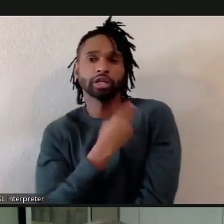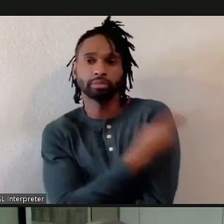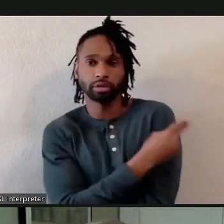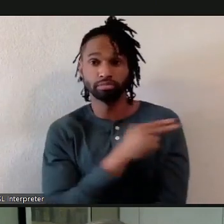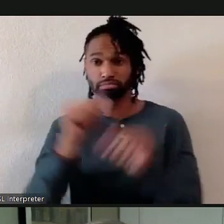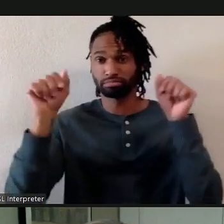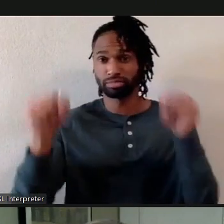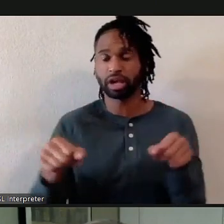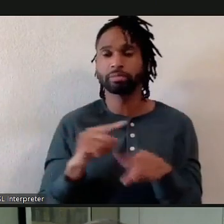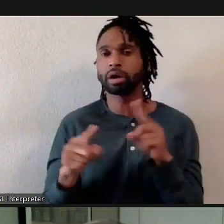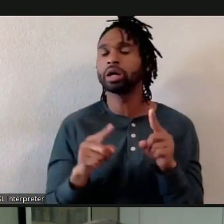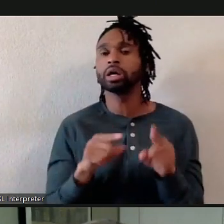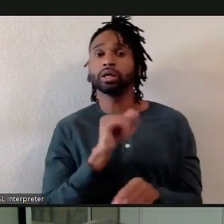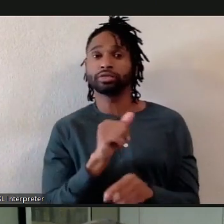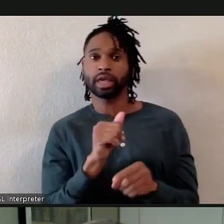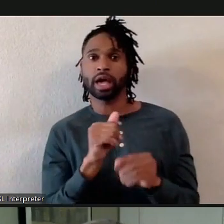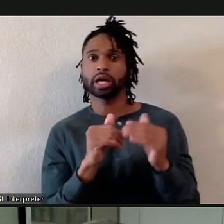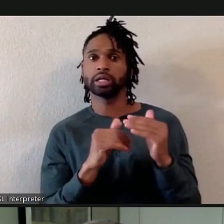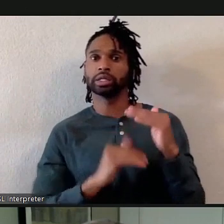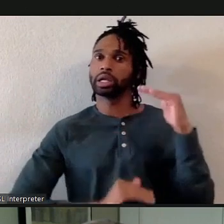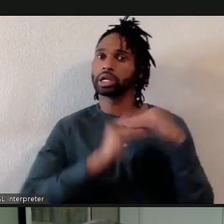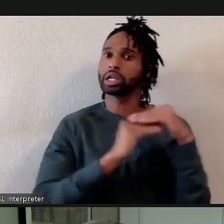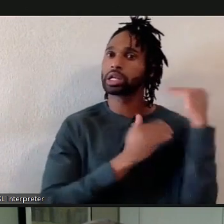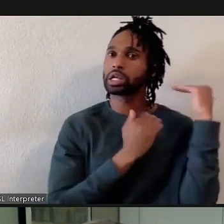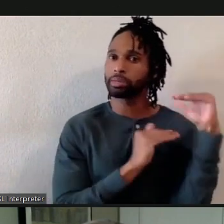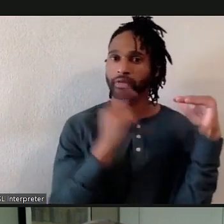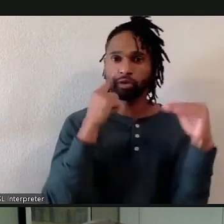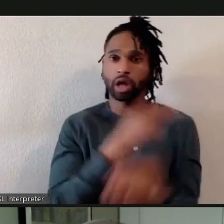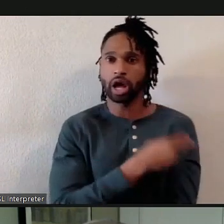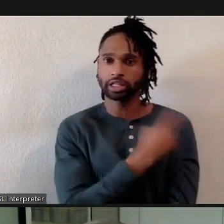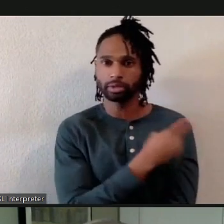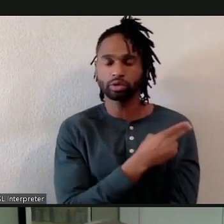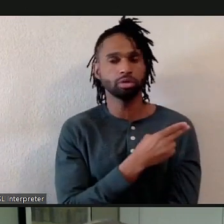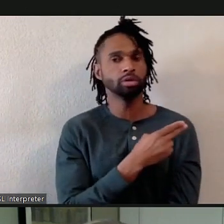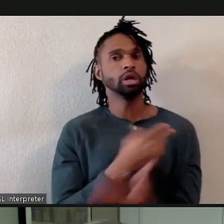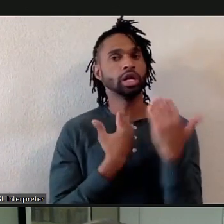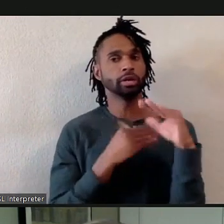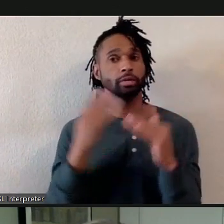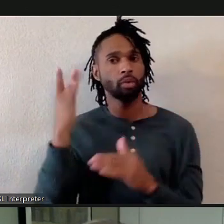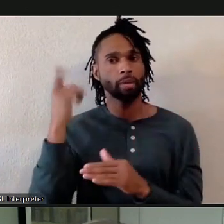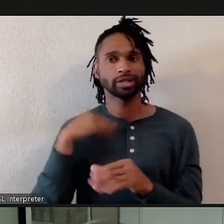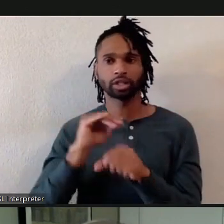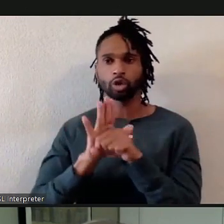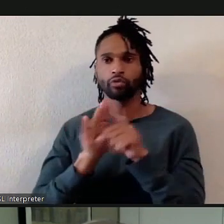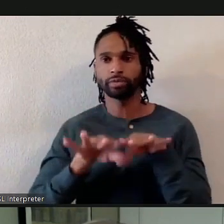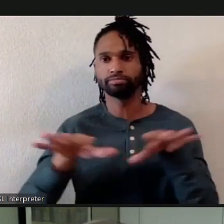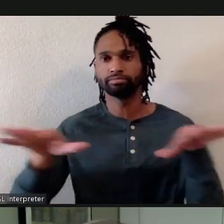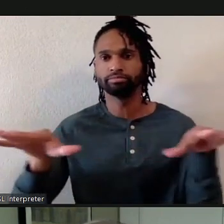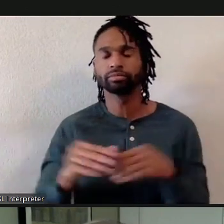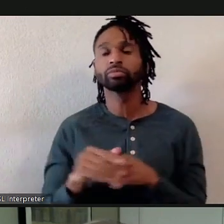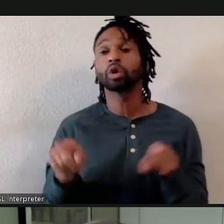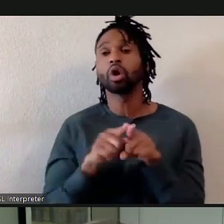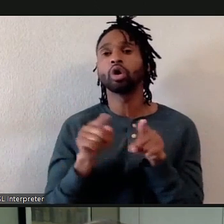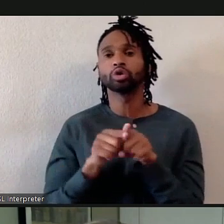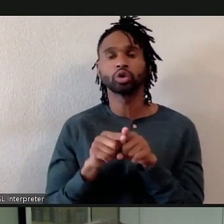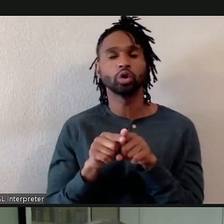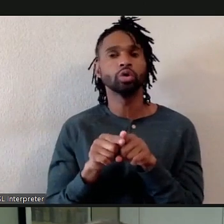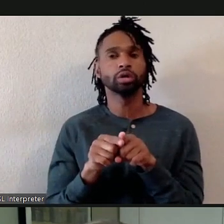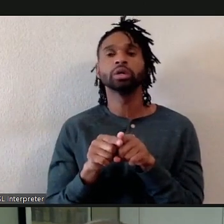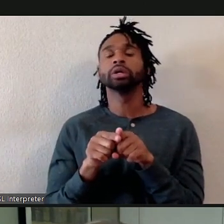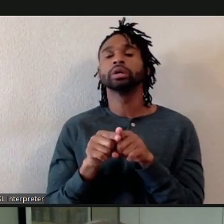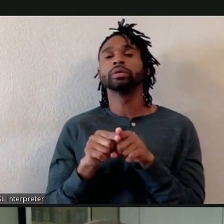The capacity of the hospital, of course, is driven by COVID. It's also driven by an acute